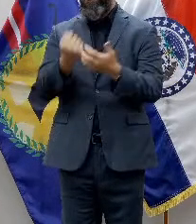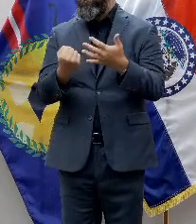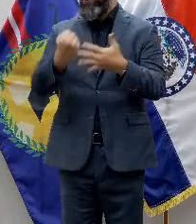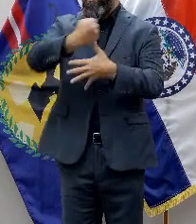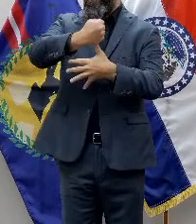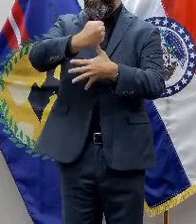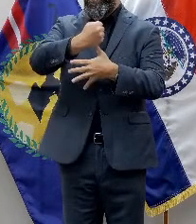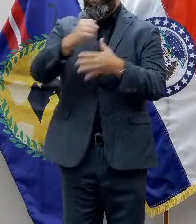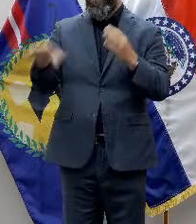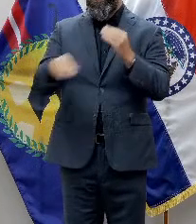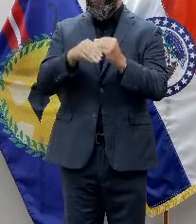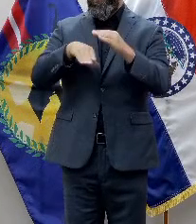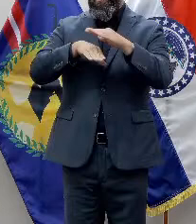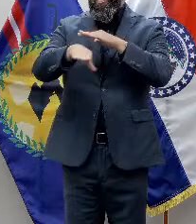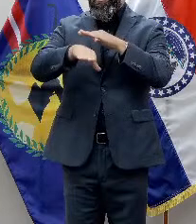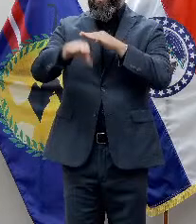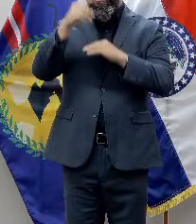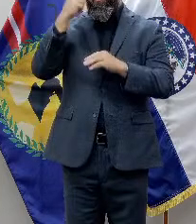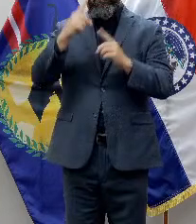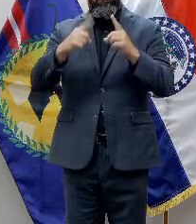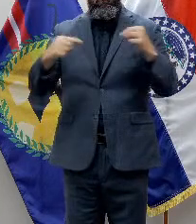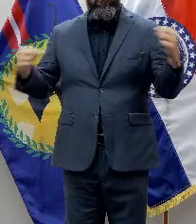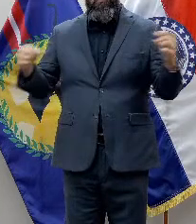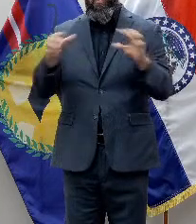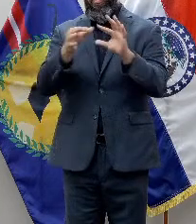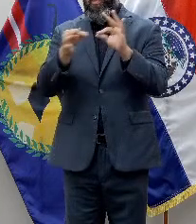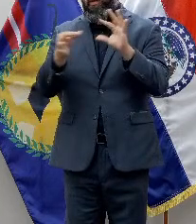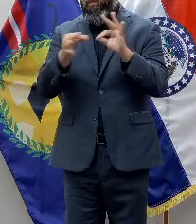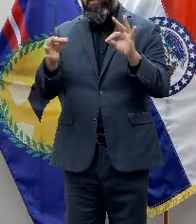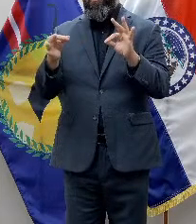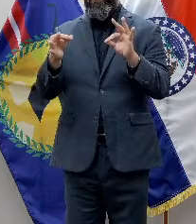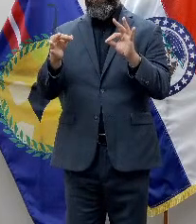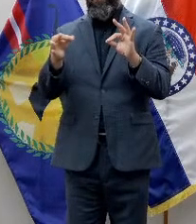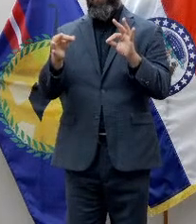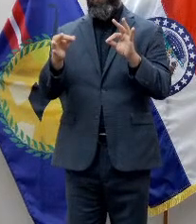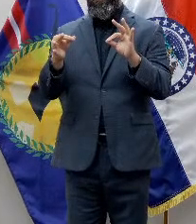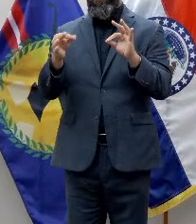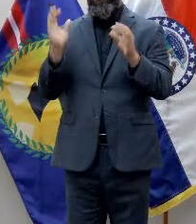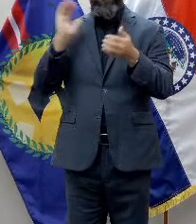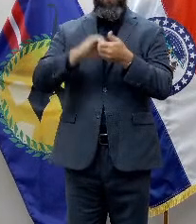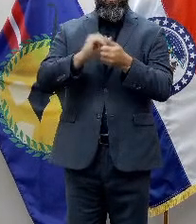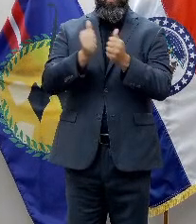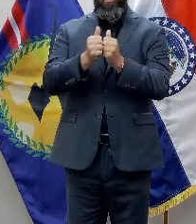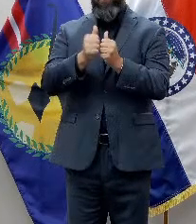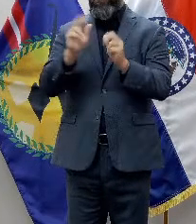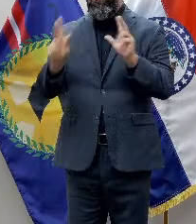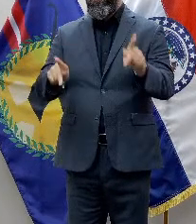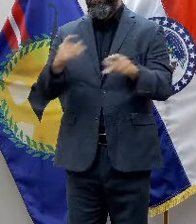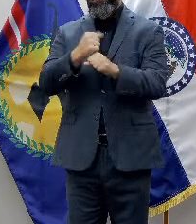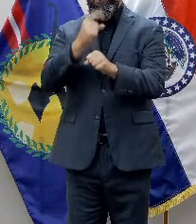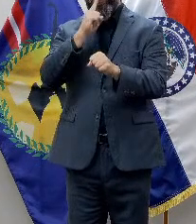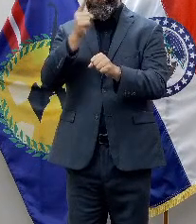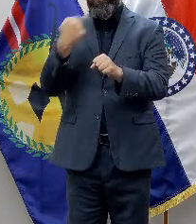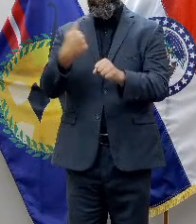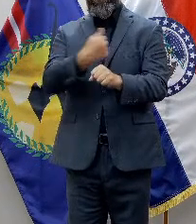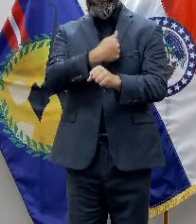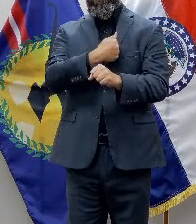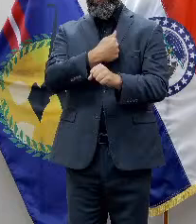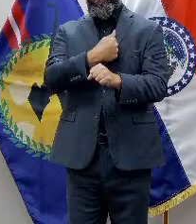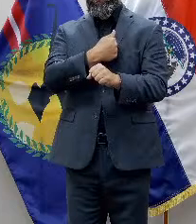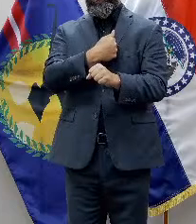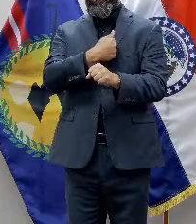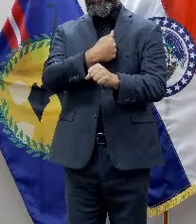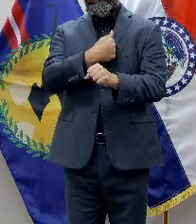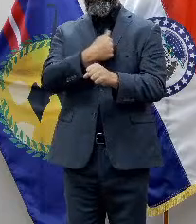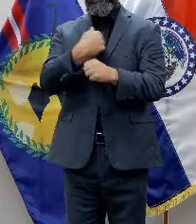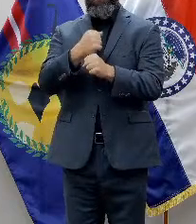prioritized additional access for a variety of languages. We have partnered with other community partners to make sure that we were